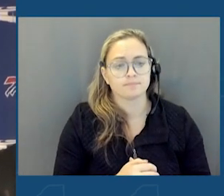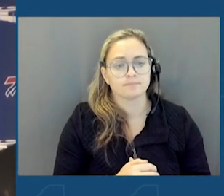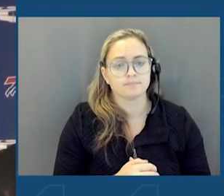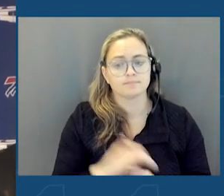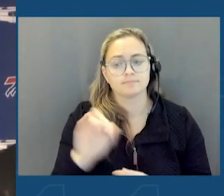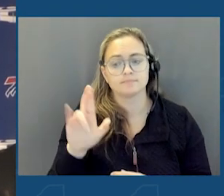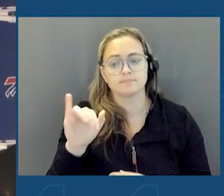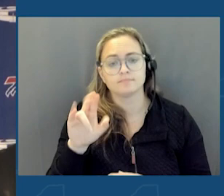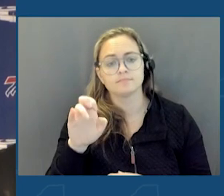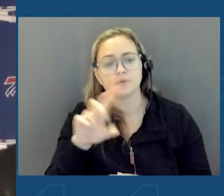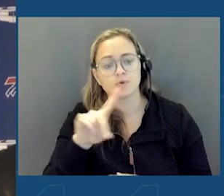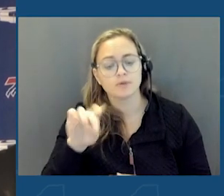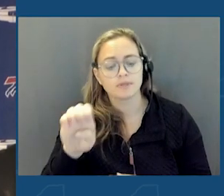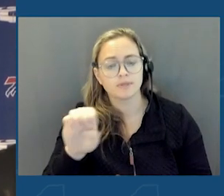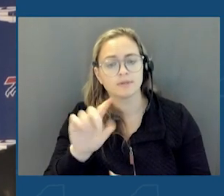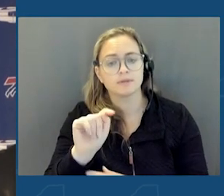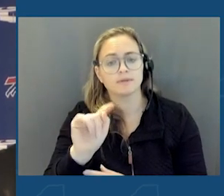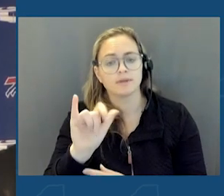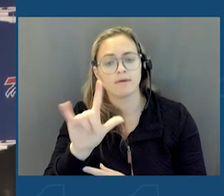Geraldine Talley,